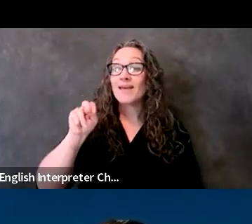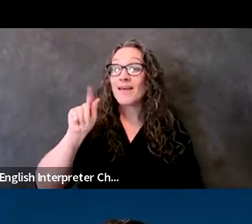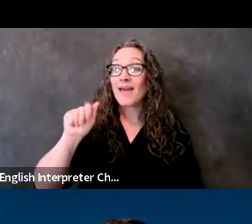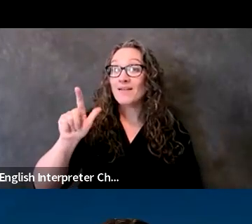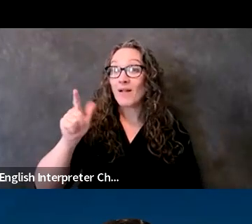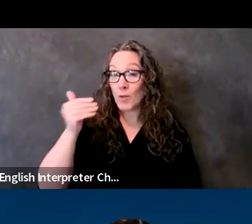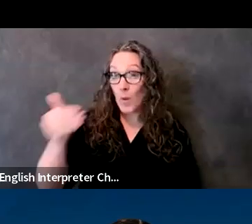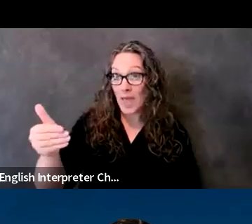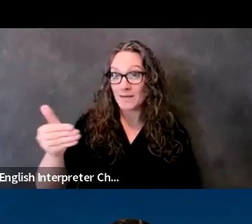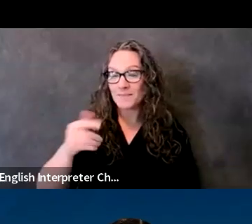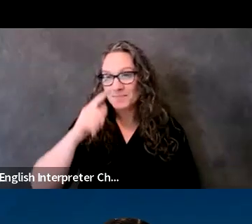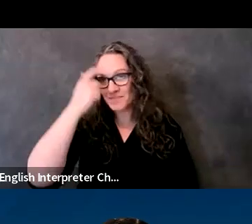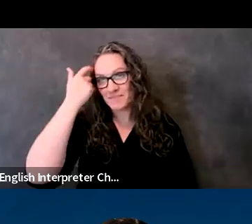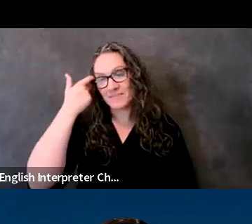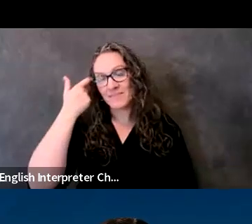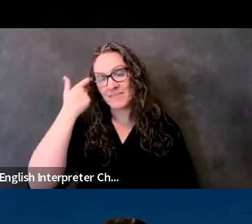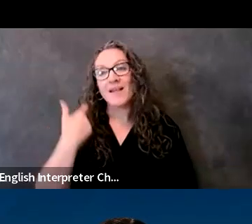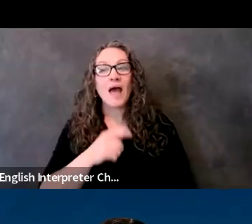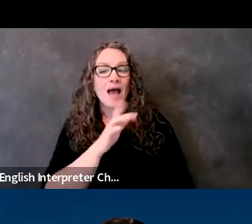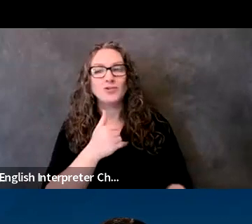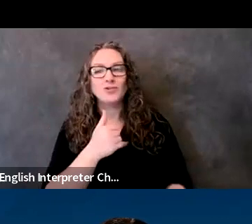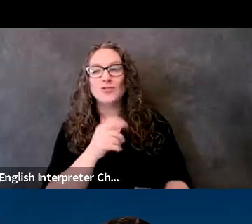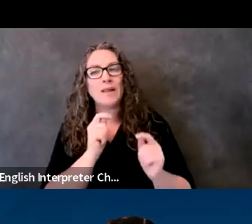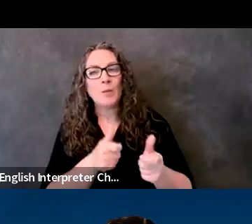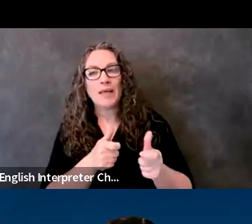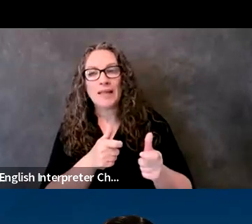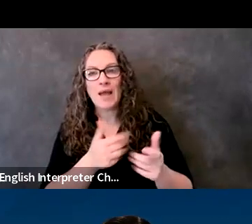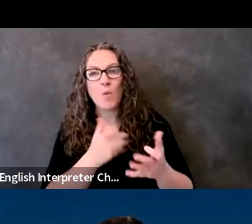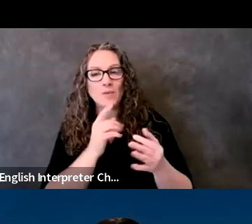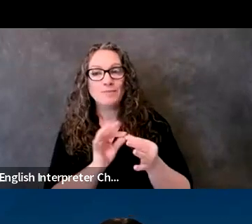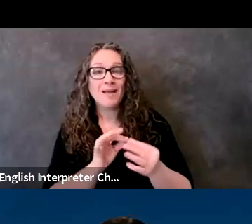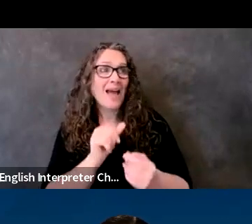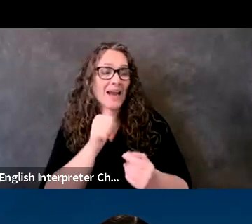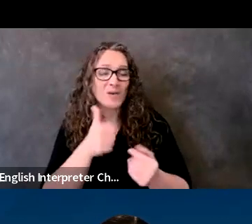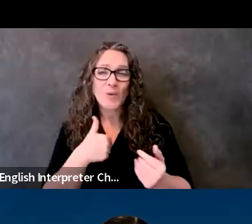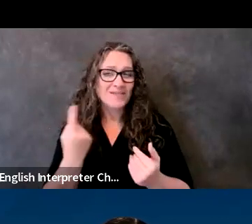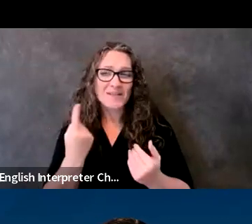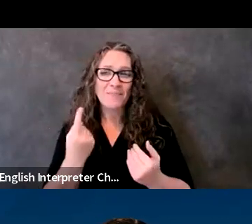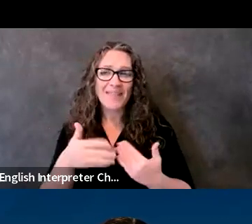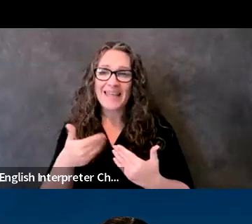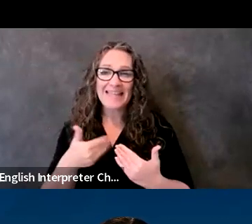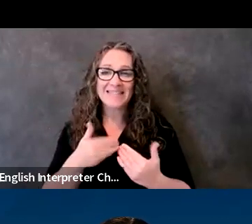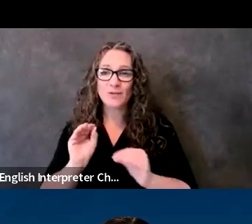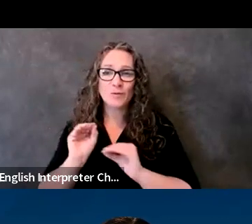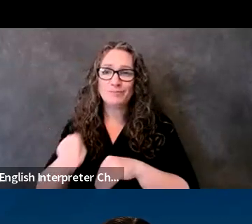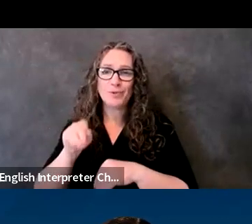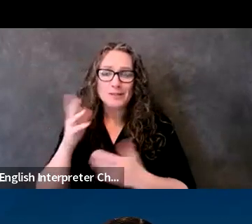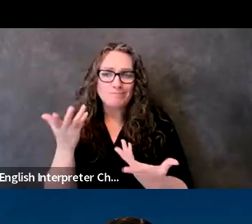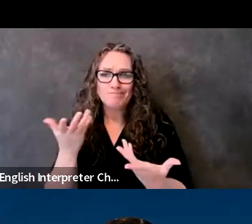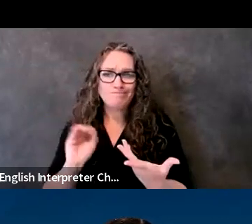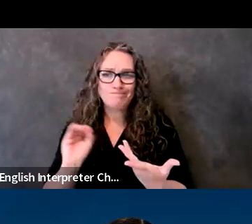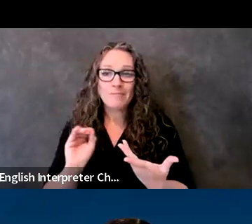Yeah. No, I was just gonna say really quickly, while I don't have something easy and toolkit to drop in the chat,